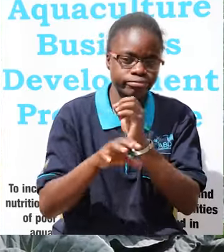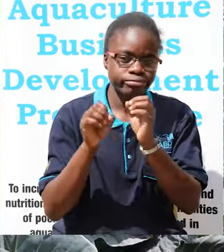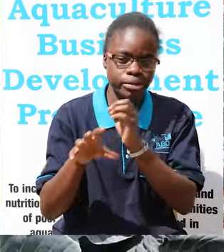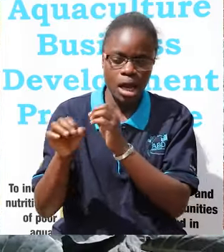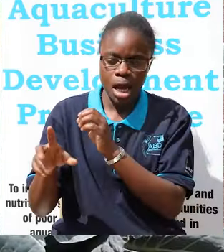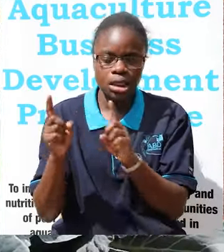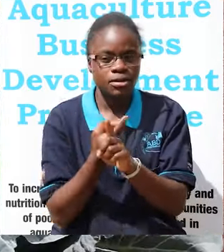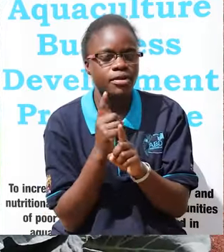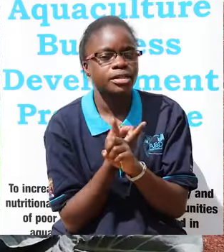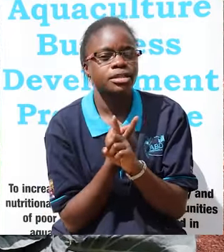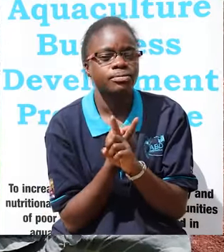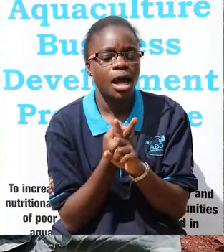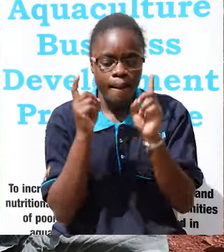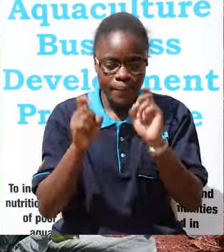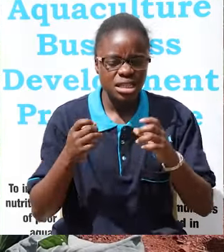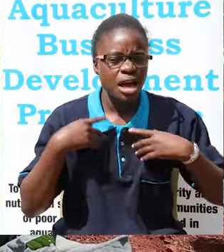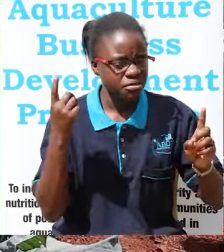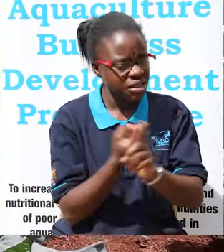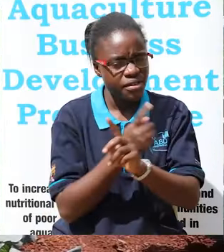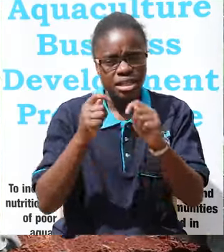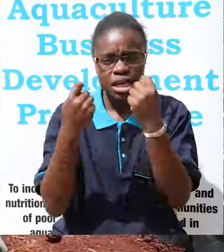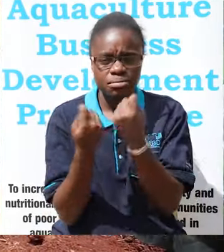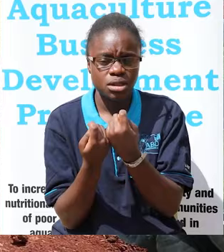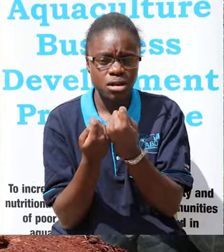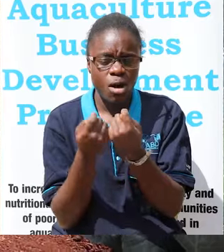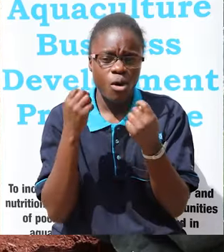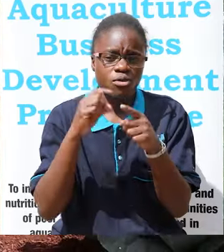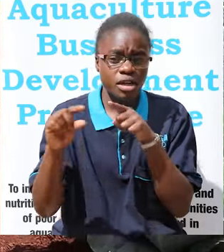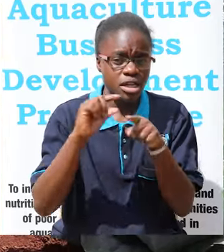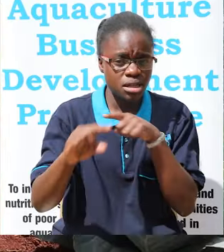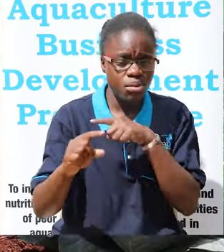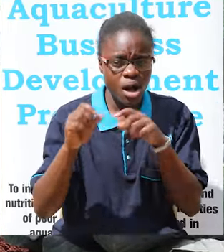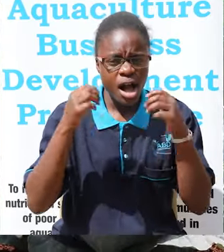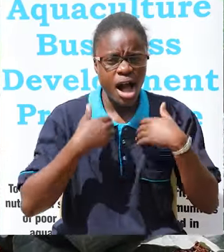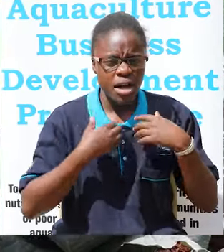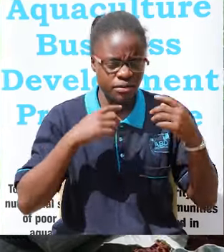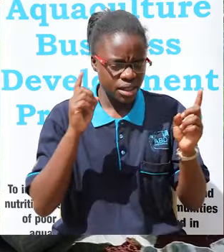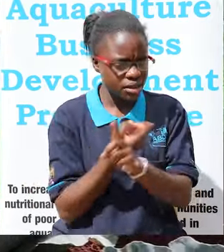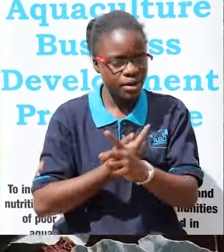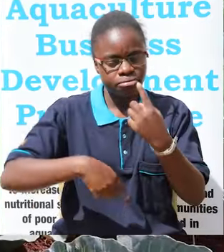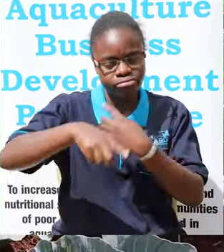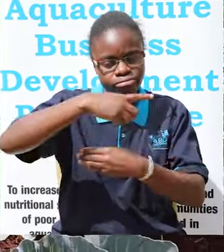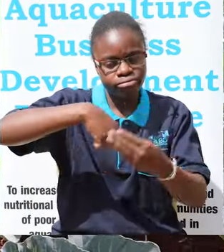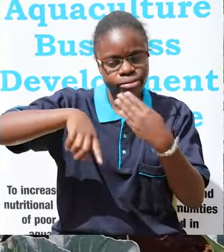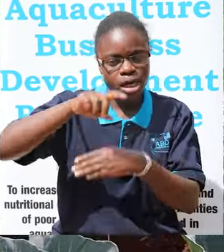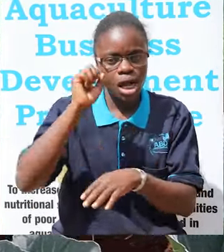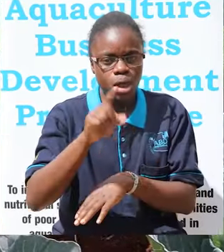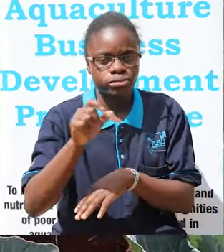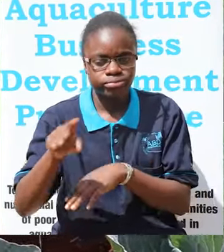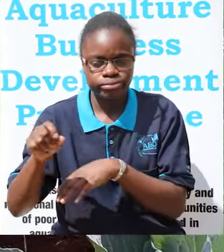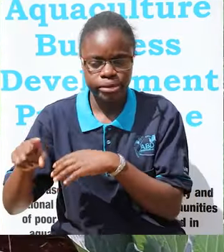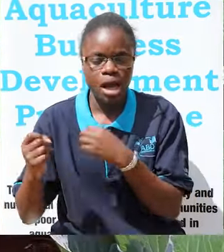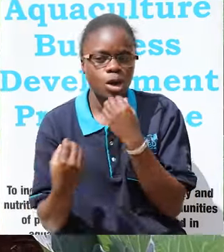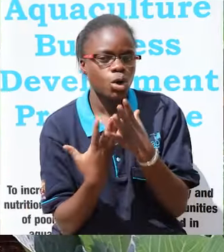of vegetables in the kitchen garden. Make sure you have a crop rotation schedule for the deep-rooted and